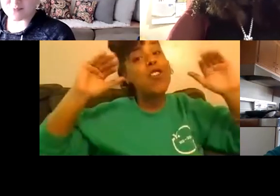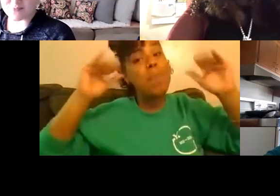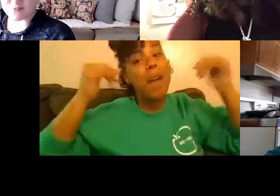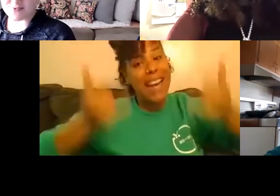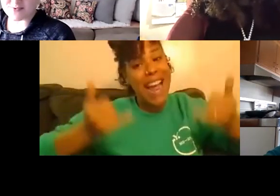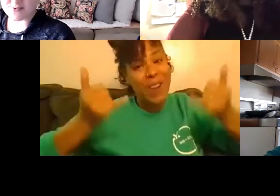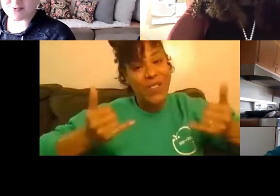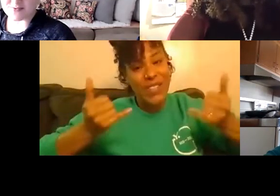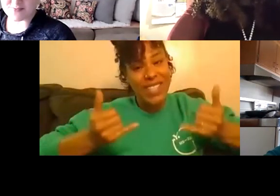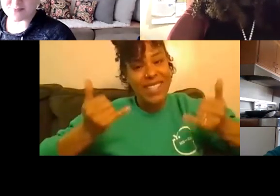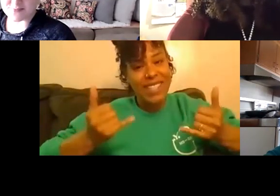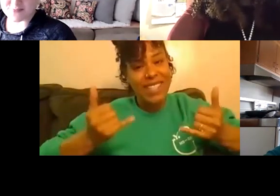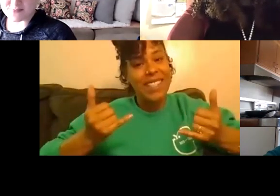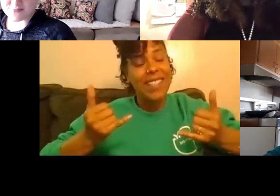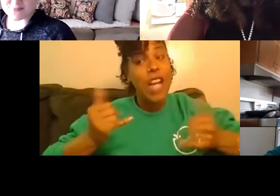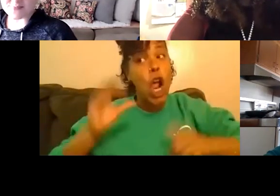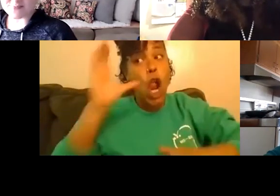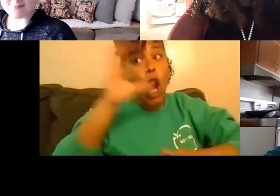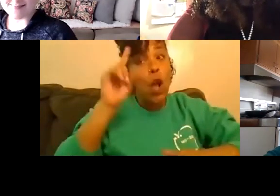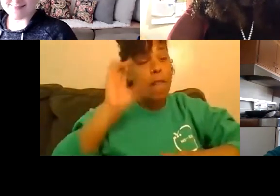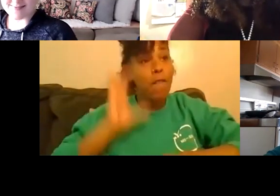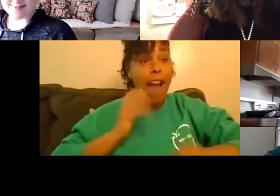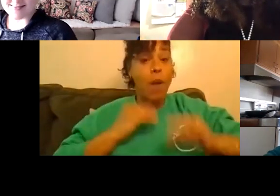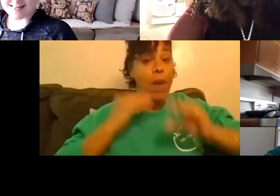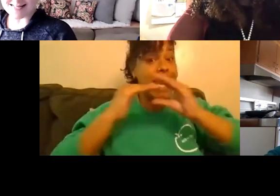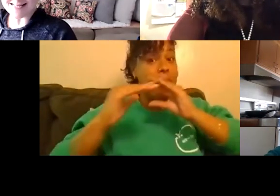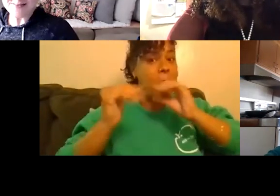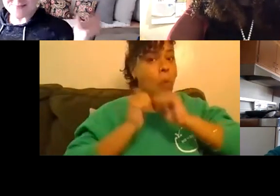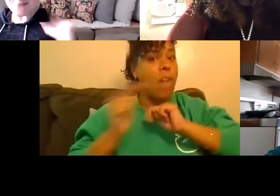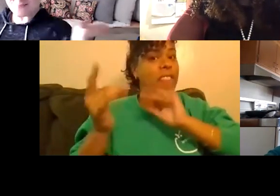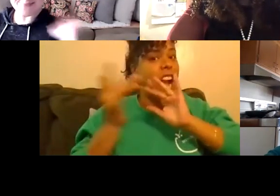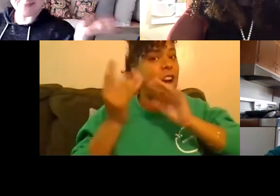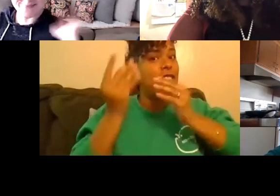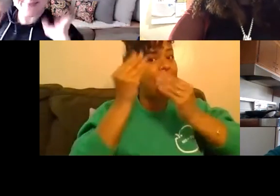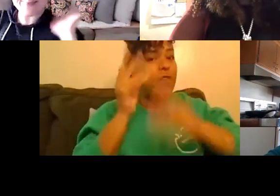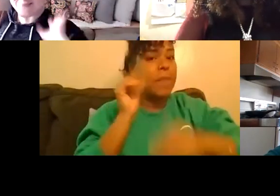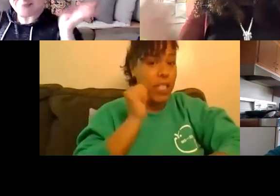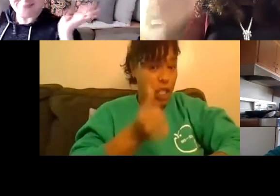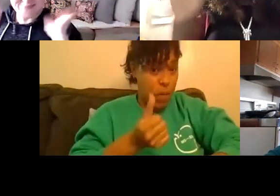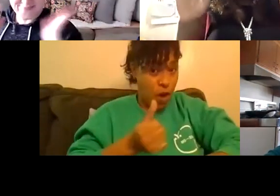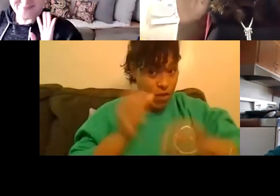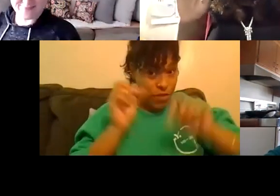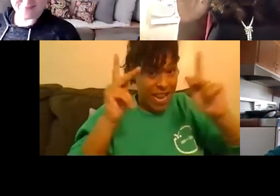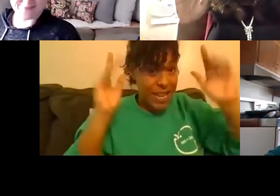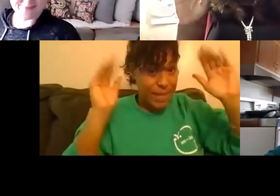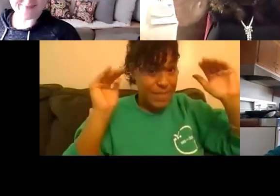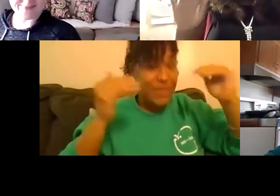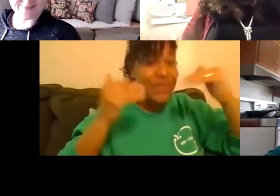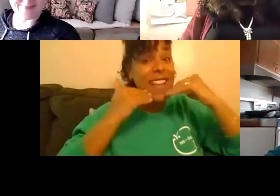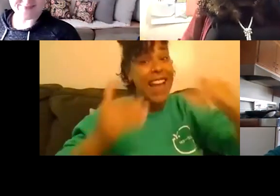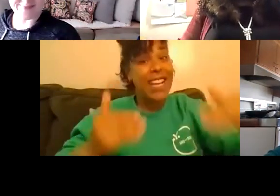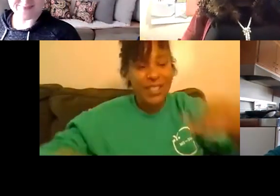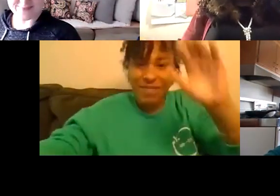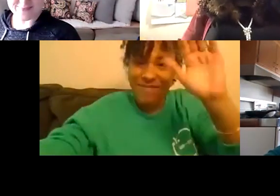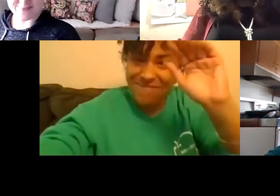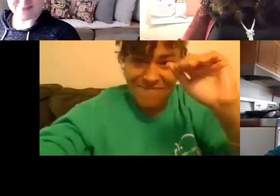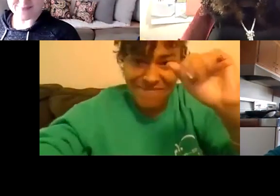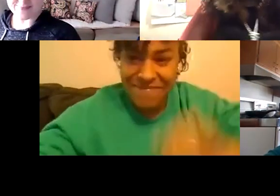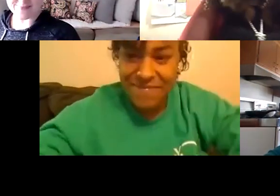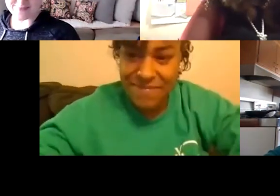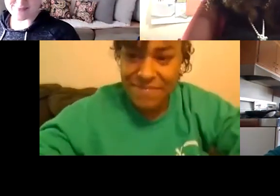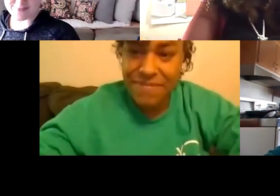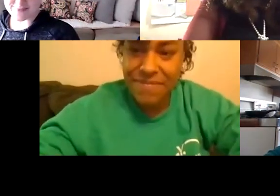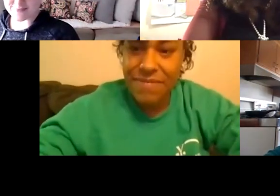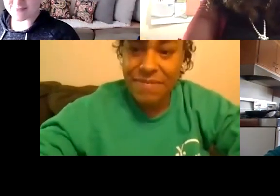and look for our follow-up email with the contact information tomorrow. Okay? Yes. Thank you. Bye-bye Thank now. you. Right.